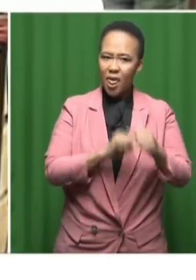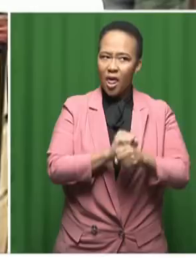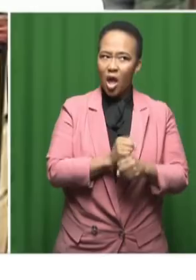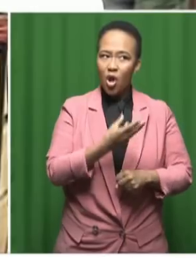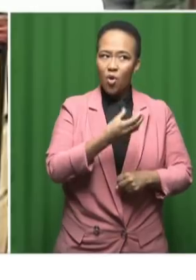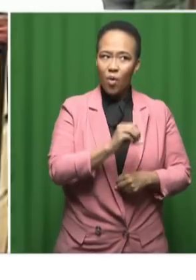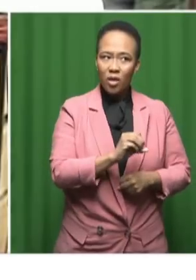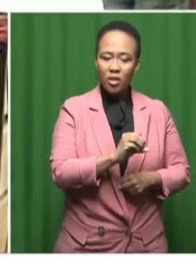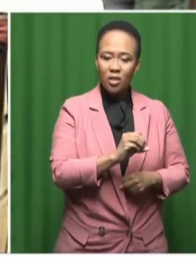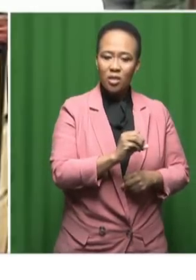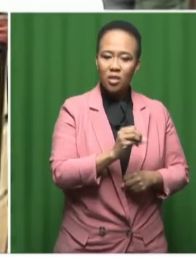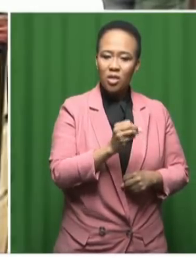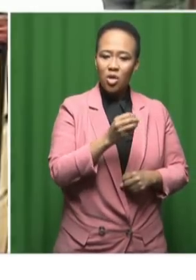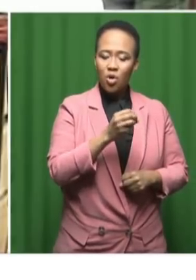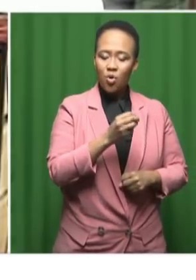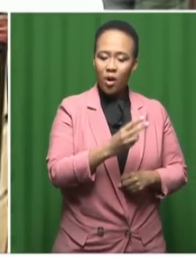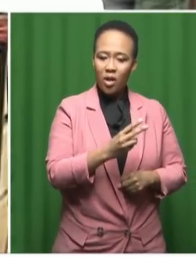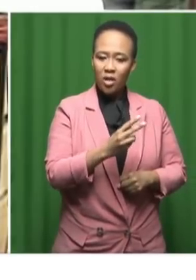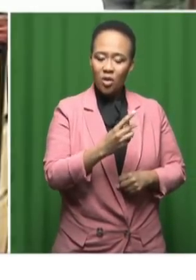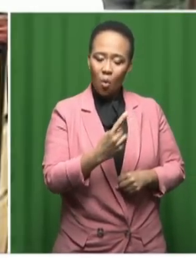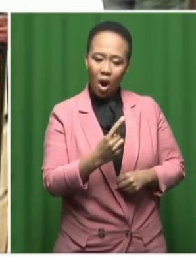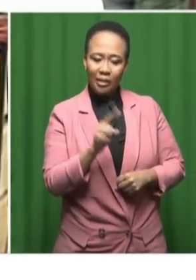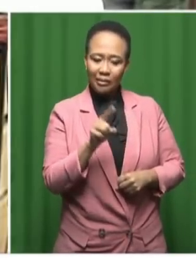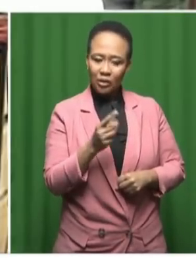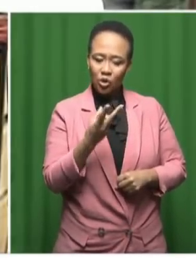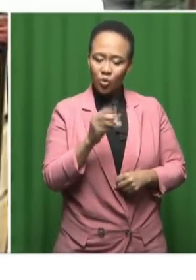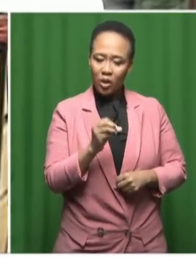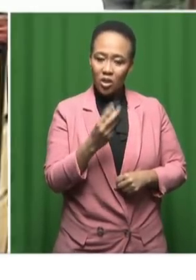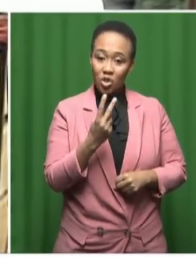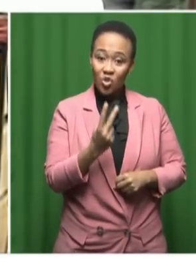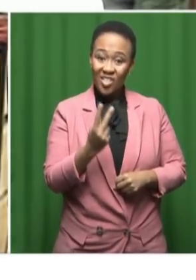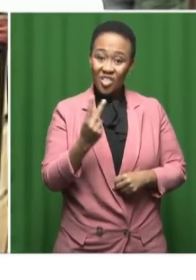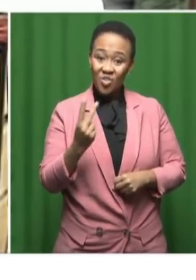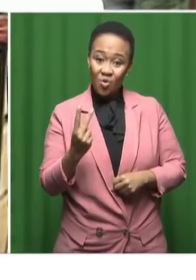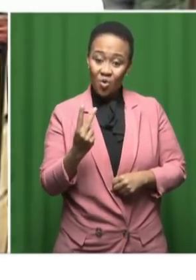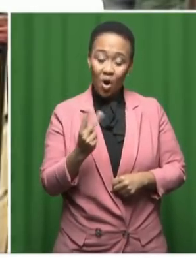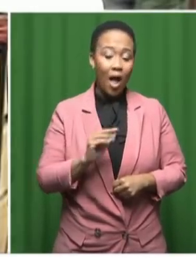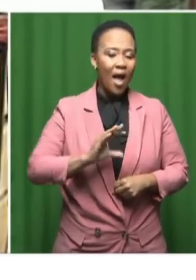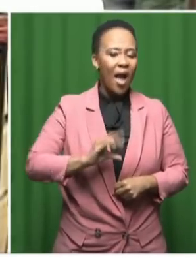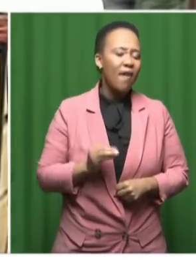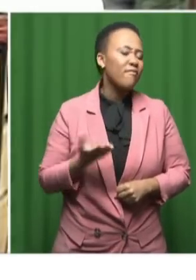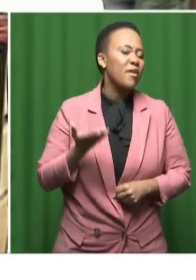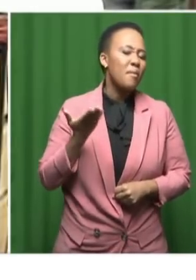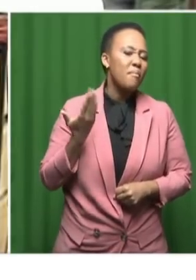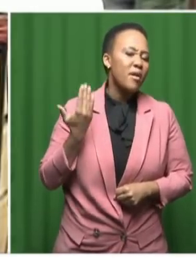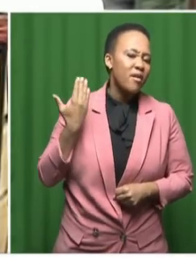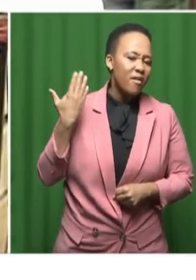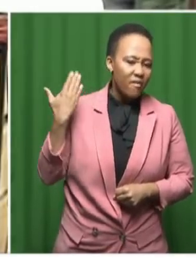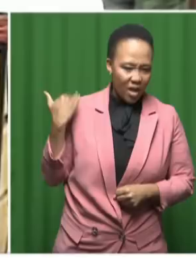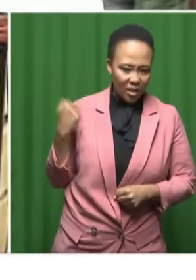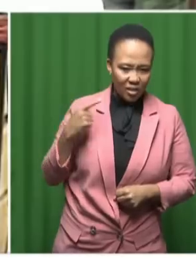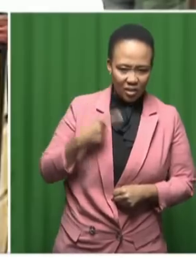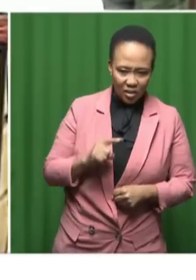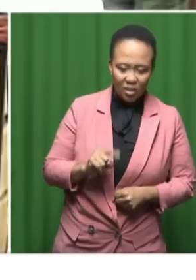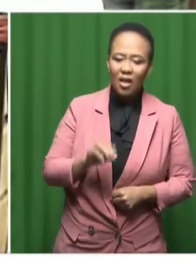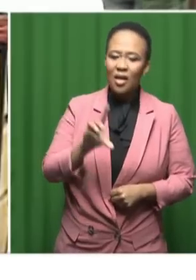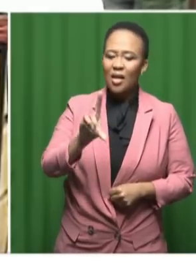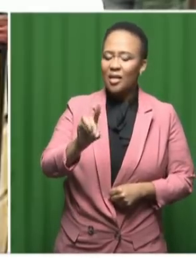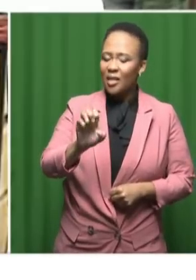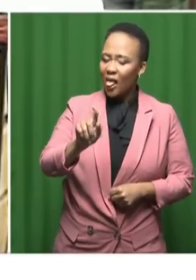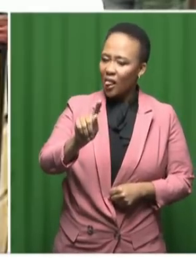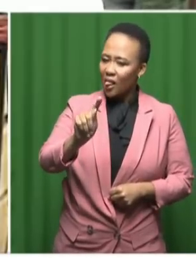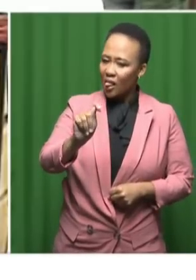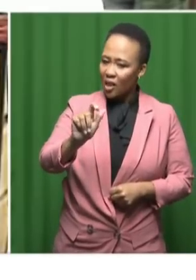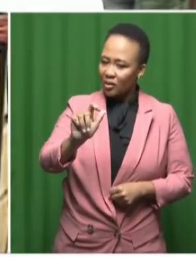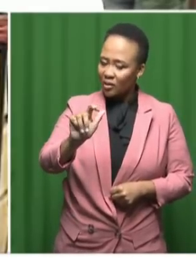a dominant variant that moved out of the old previous variants like the alphas, the betas, the delta wave,